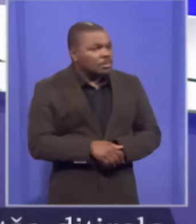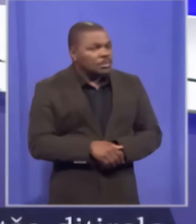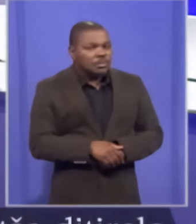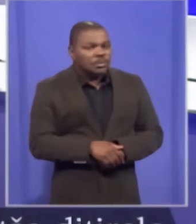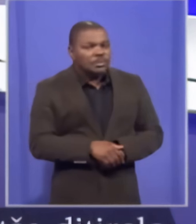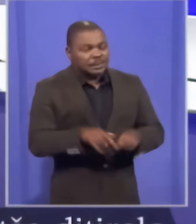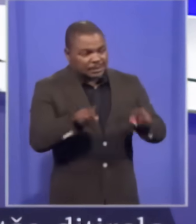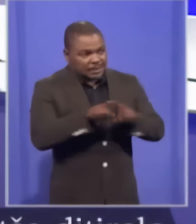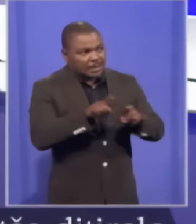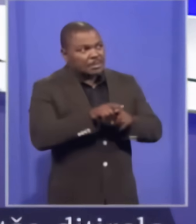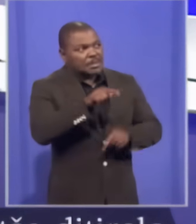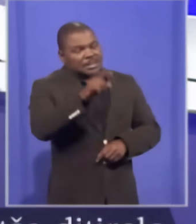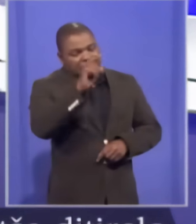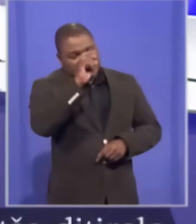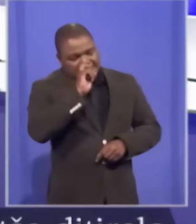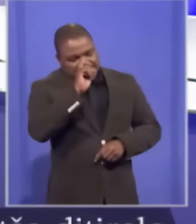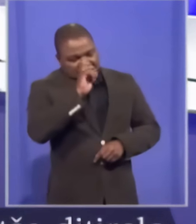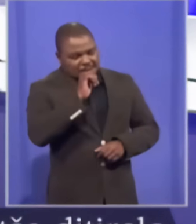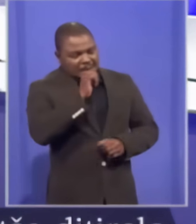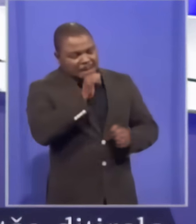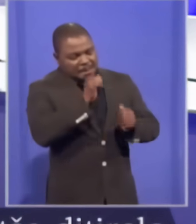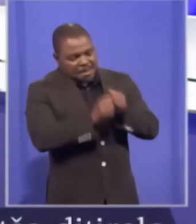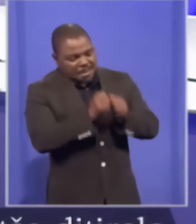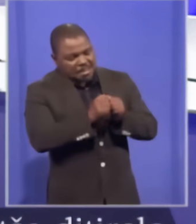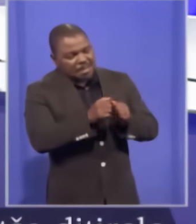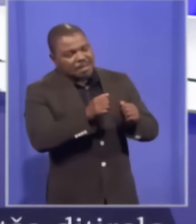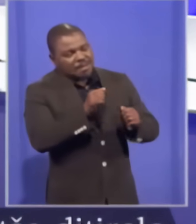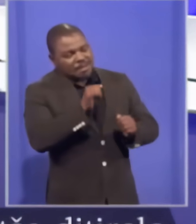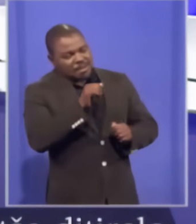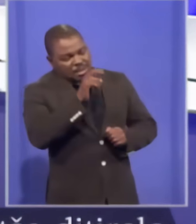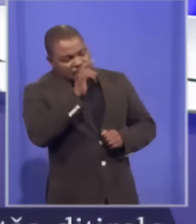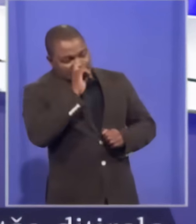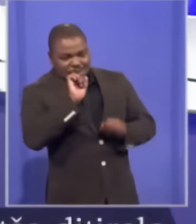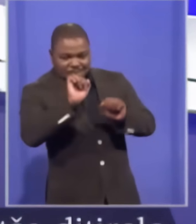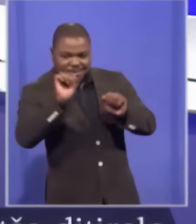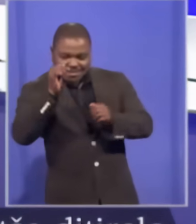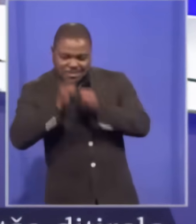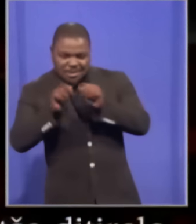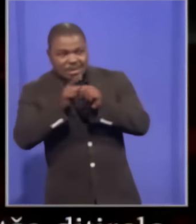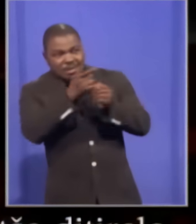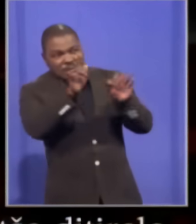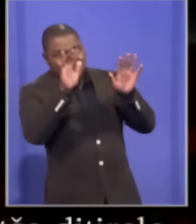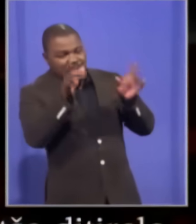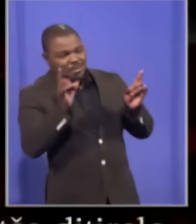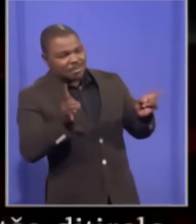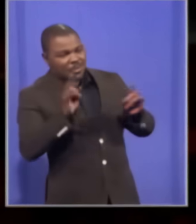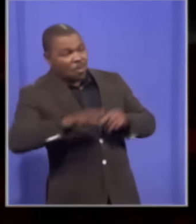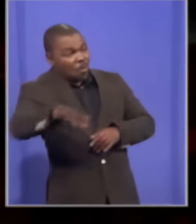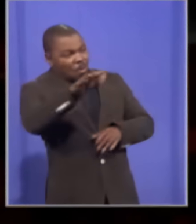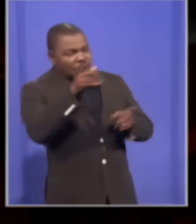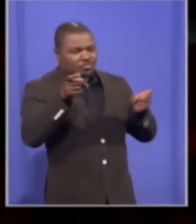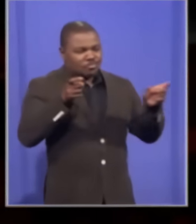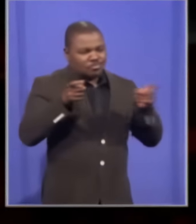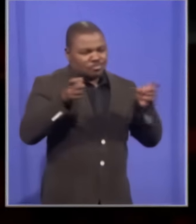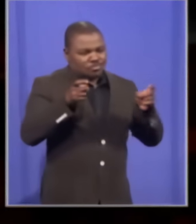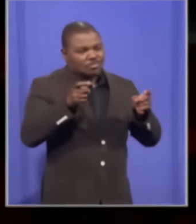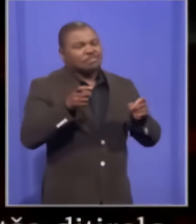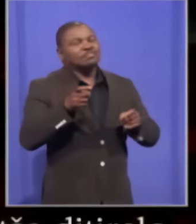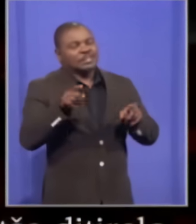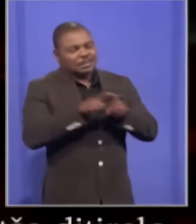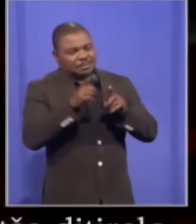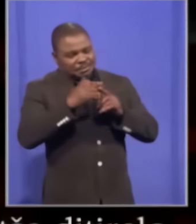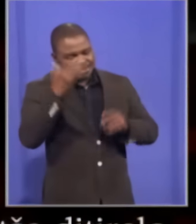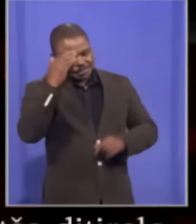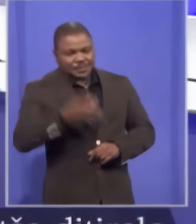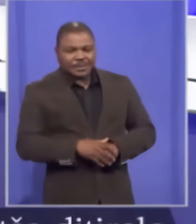Re o loche kgaitsedi ya masogana le babogedi mo gae ka moka le bao ba tshwere metšhine ka morago ga lena. Re name